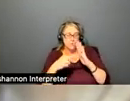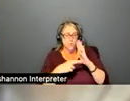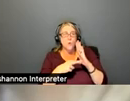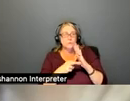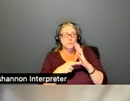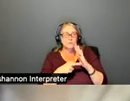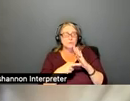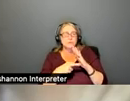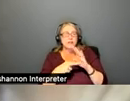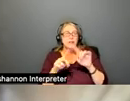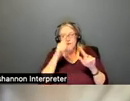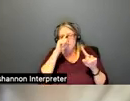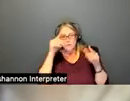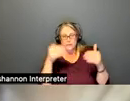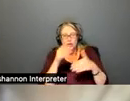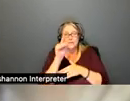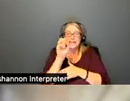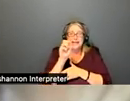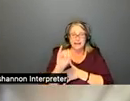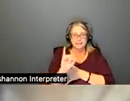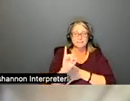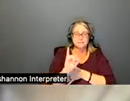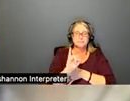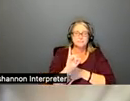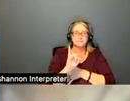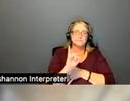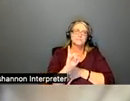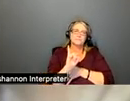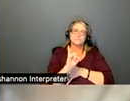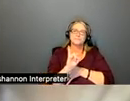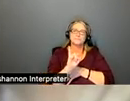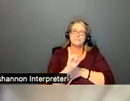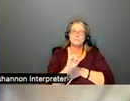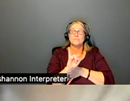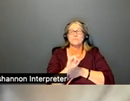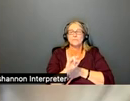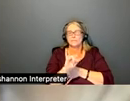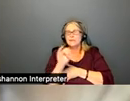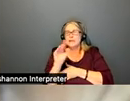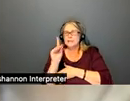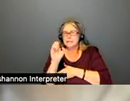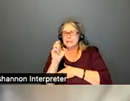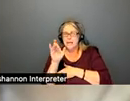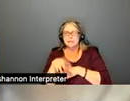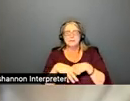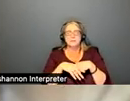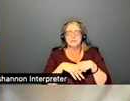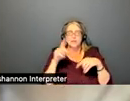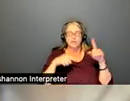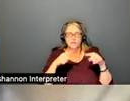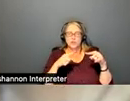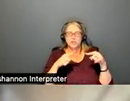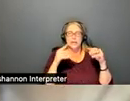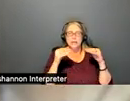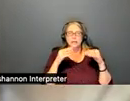on DEI. Of course, diversity, inclusion, equity,